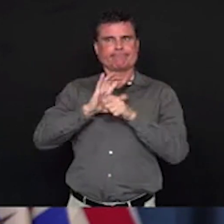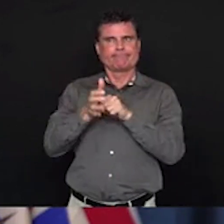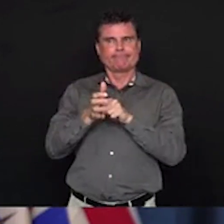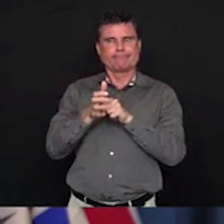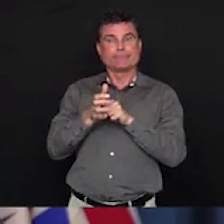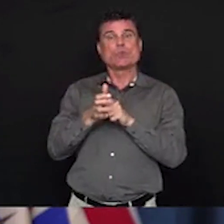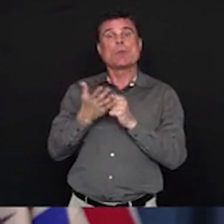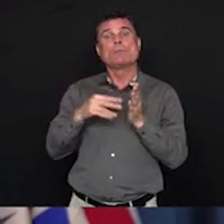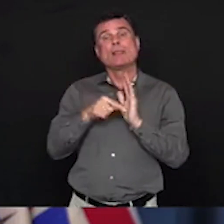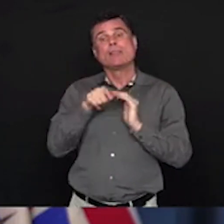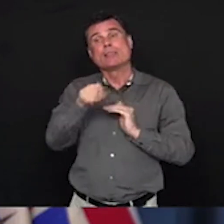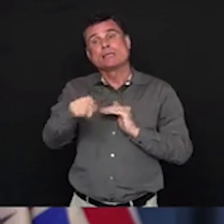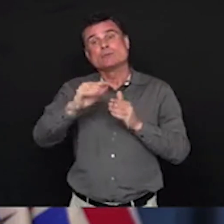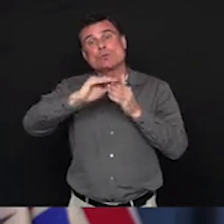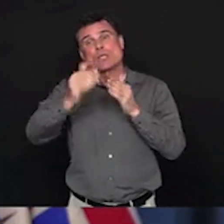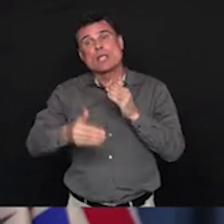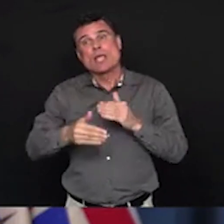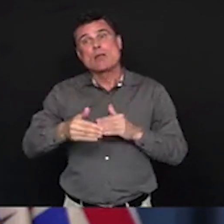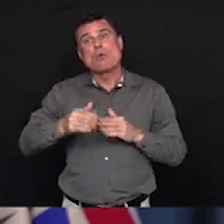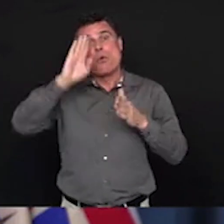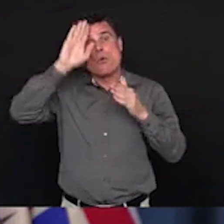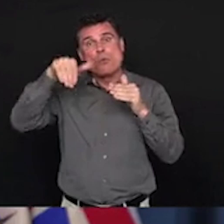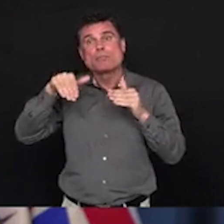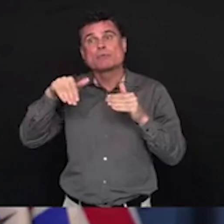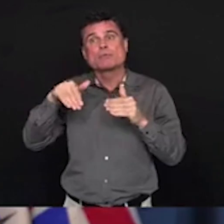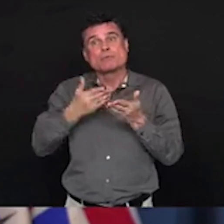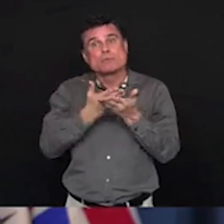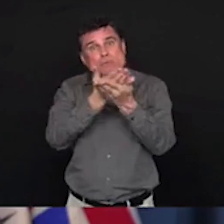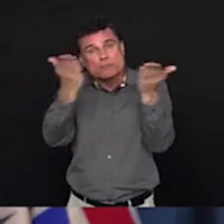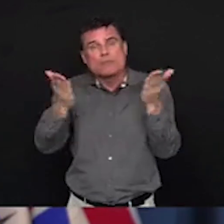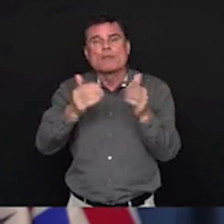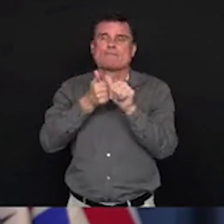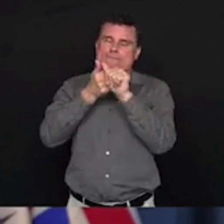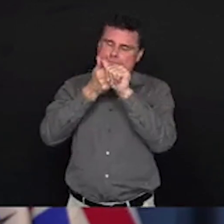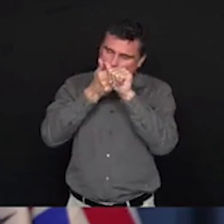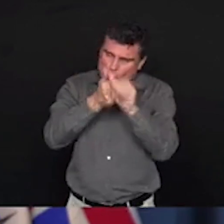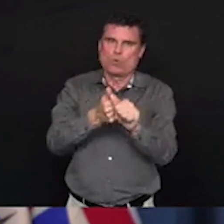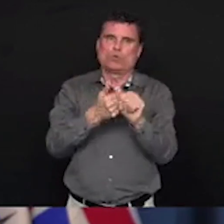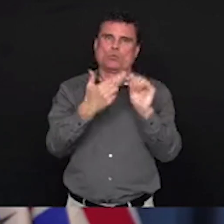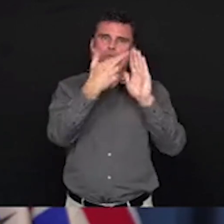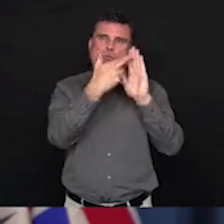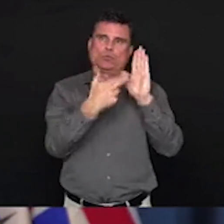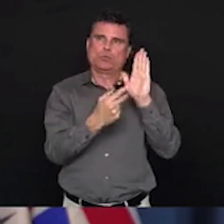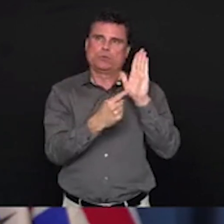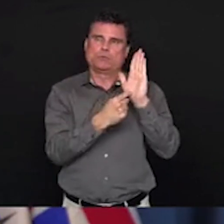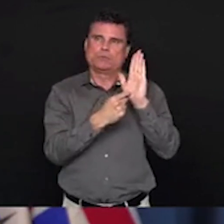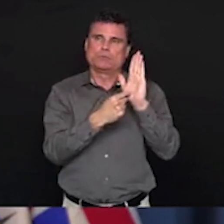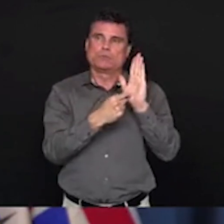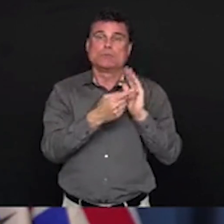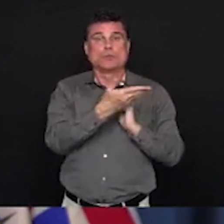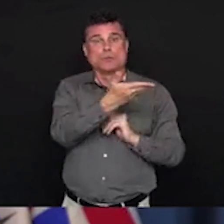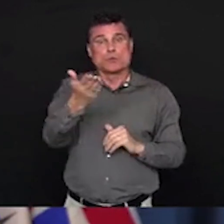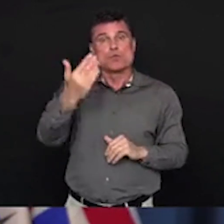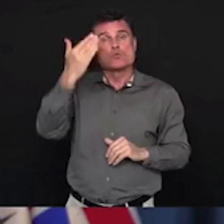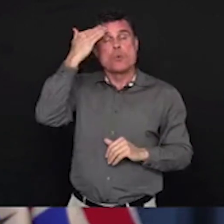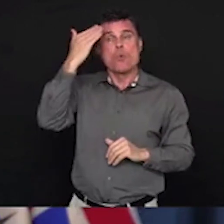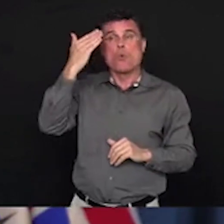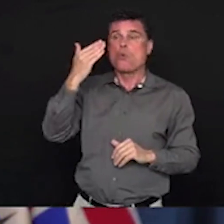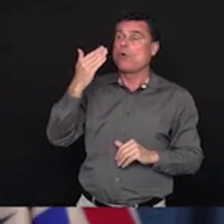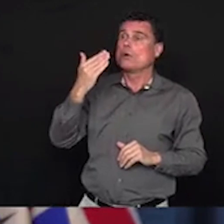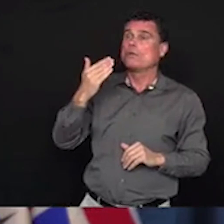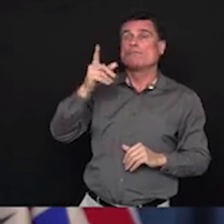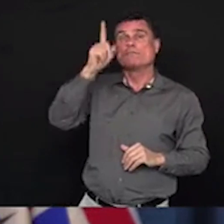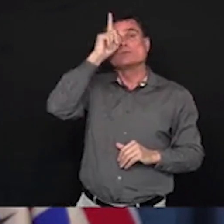are also in the thick of things in Ontario and in Quebec, and we're seeing increases across the prairies. You know,